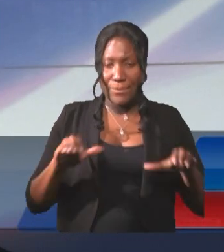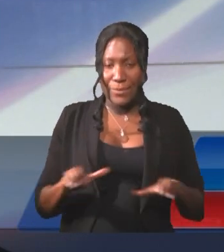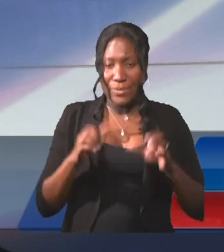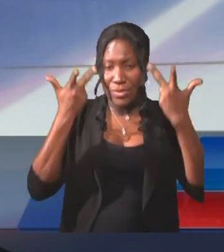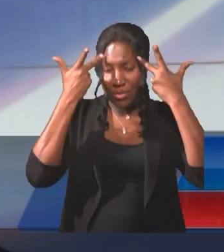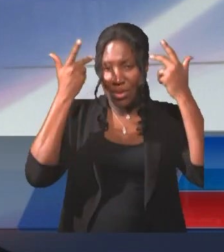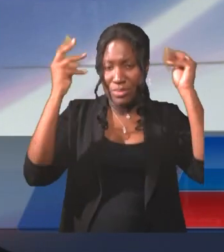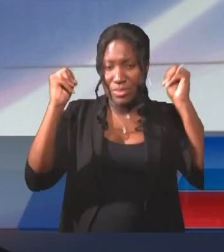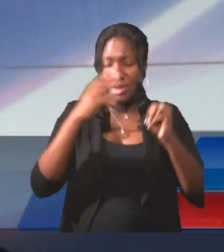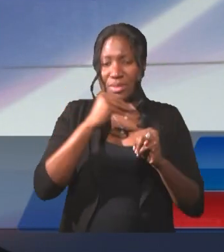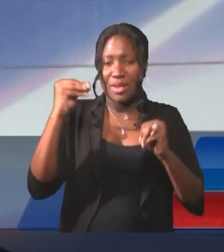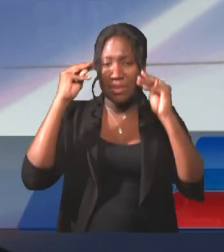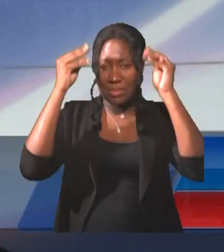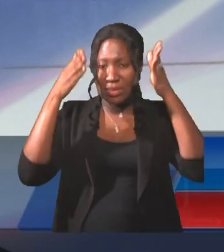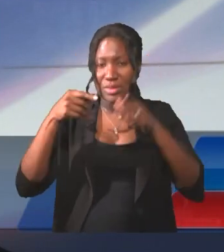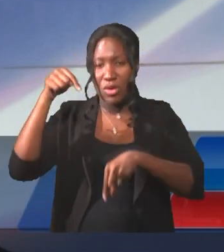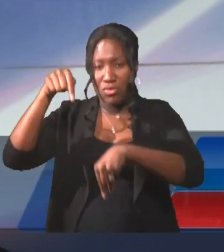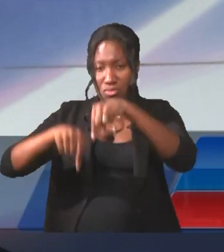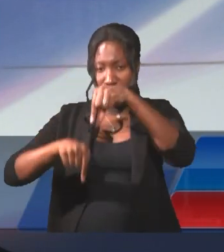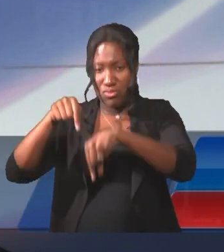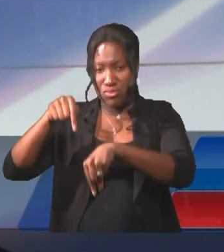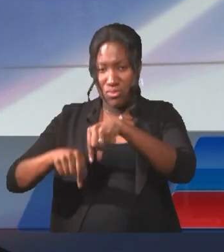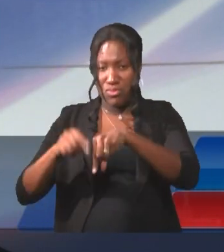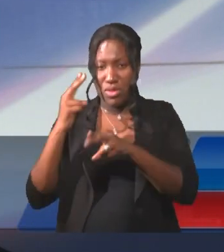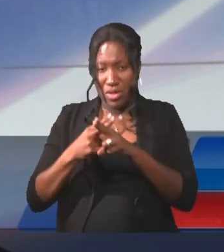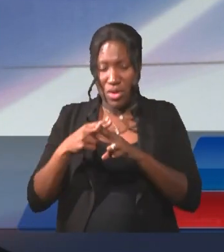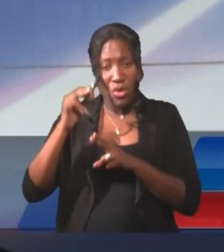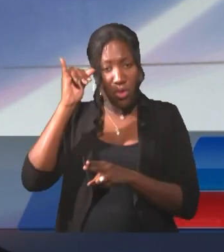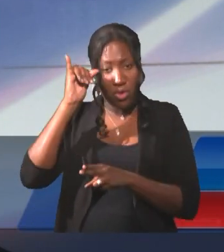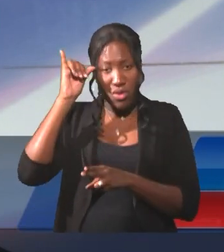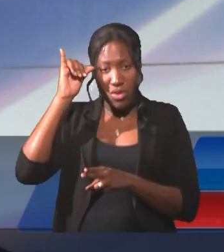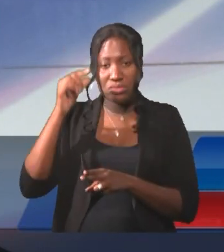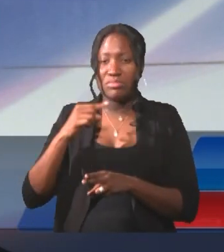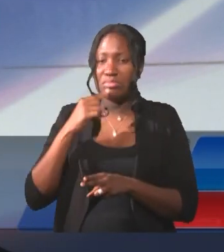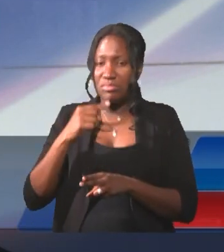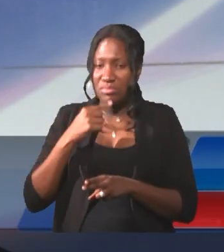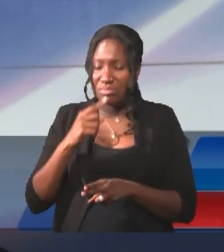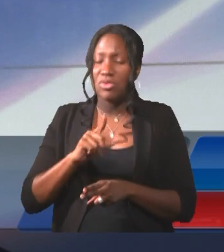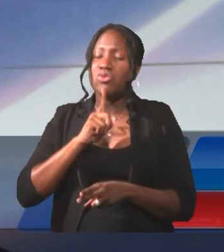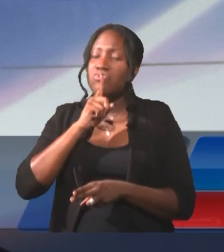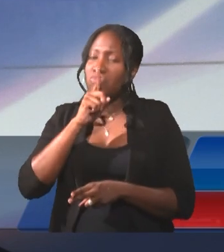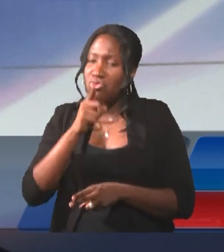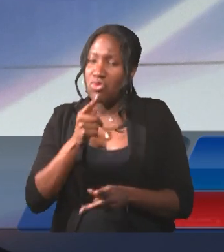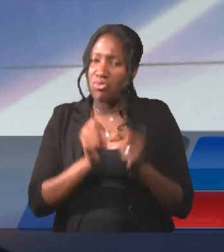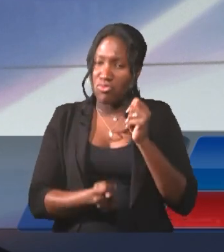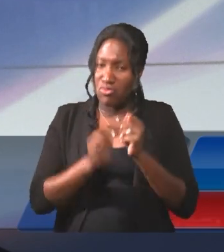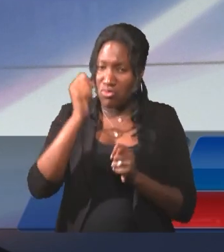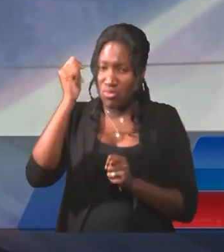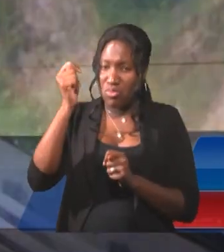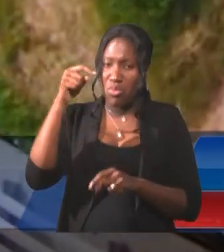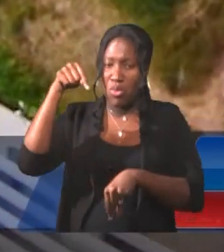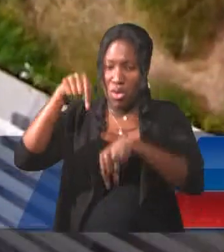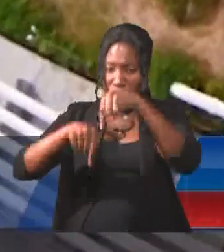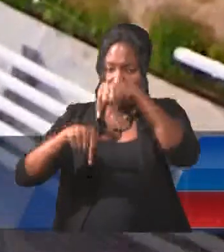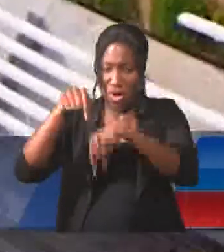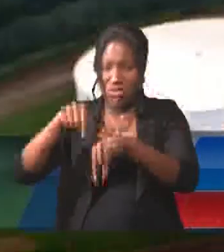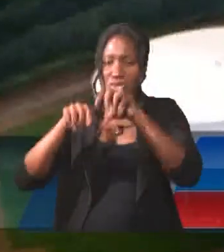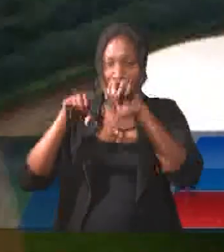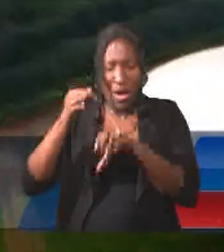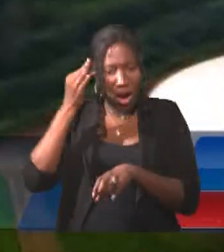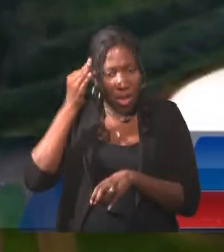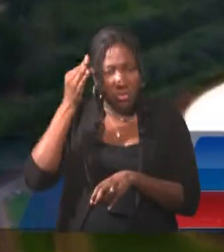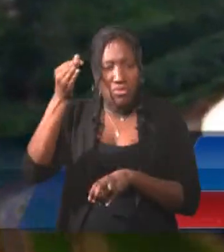Acting Prime Minister and Minister of Energy and Energy Industries, Stuart Young, expressed confidence in this country's energy